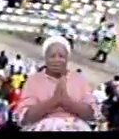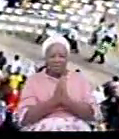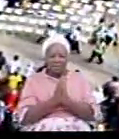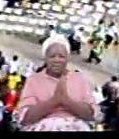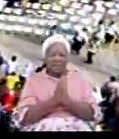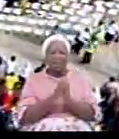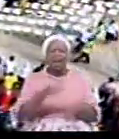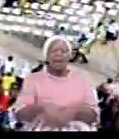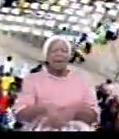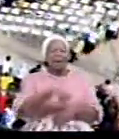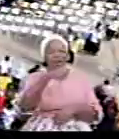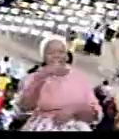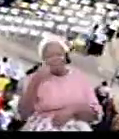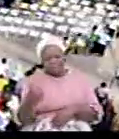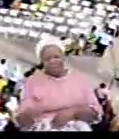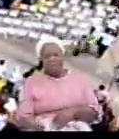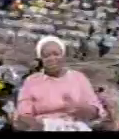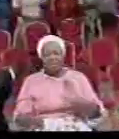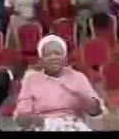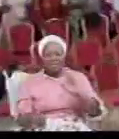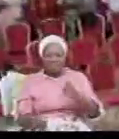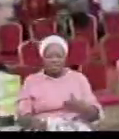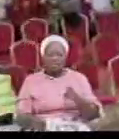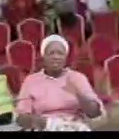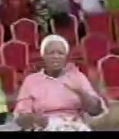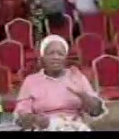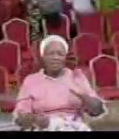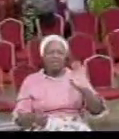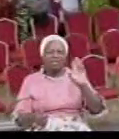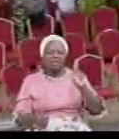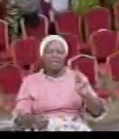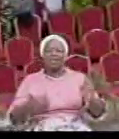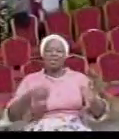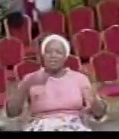Another GCK, amen.